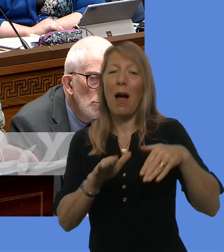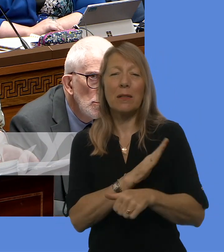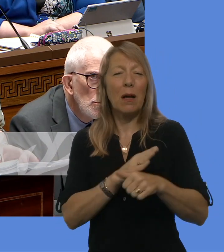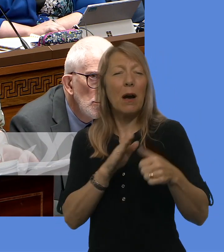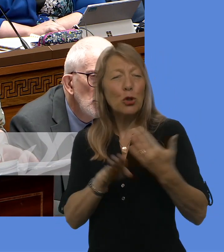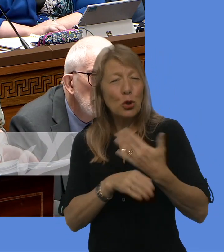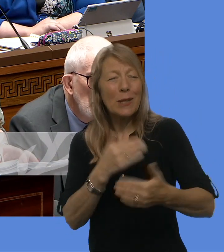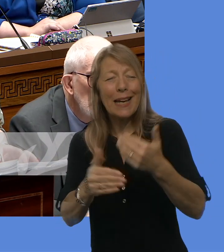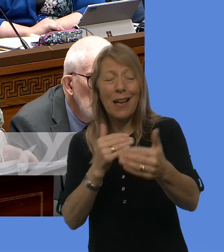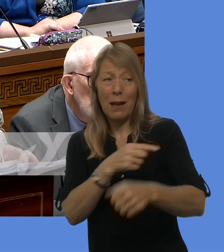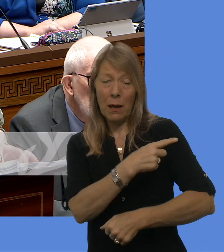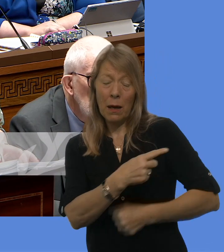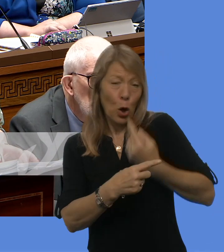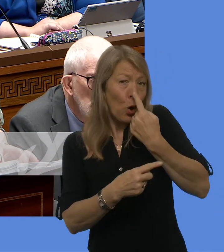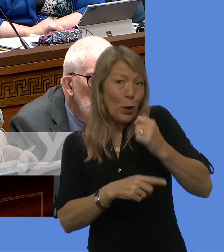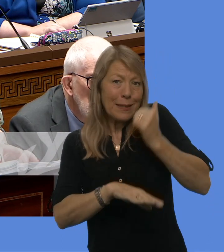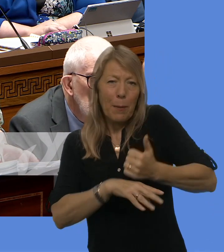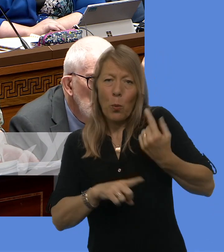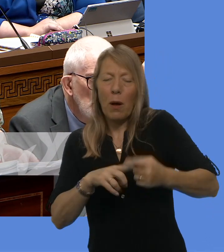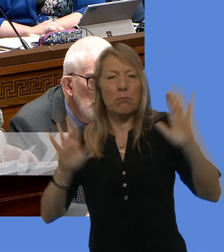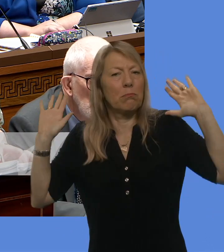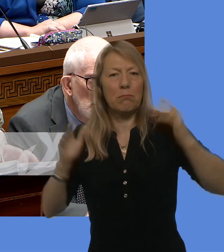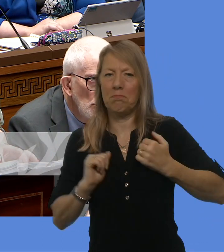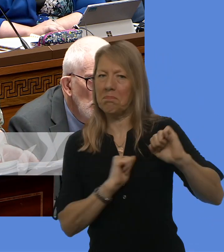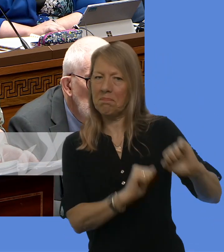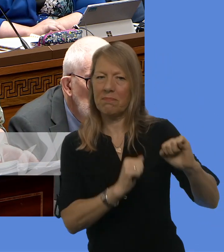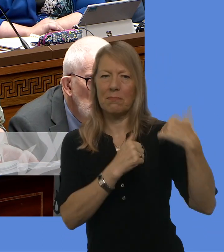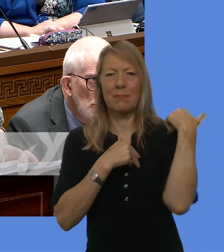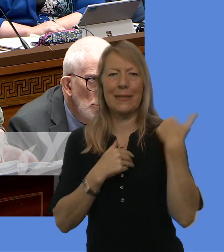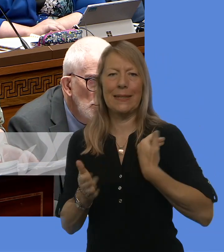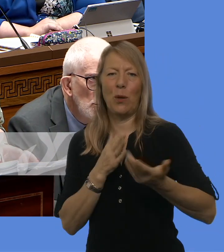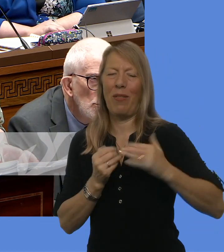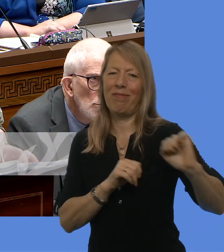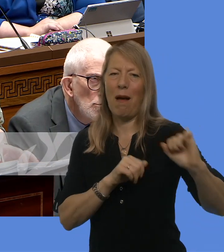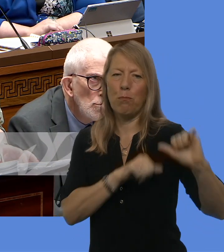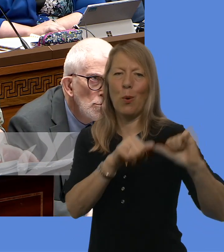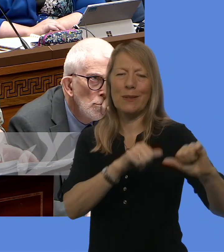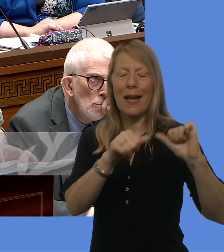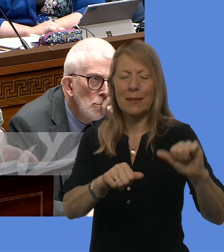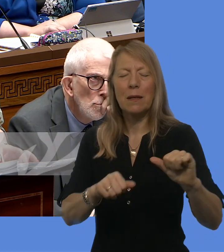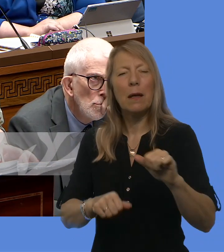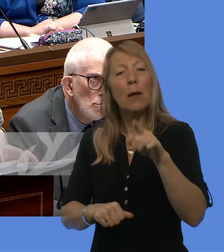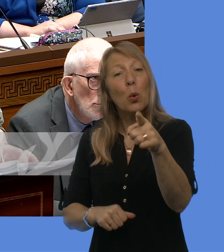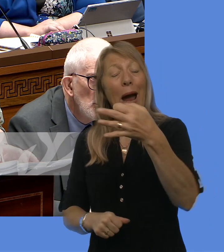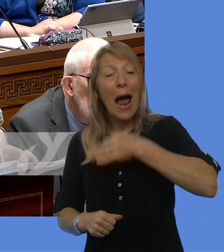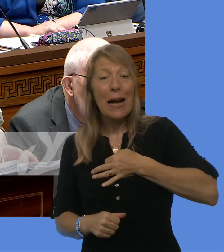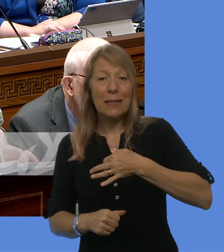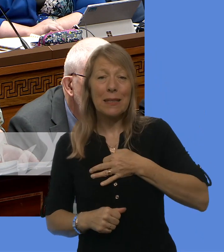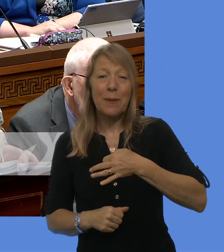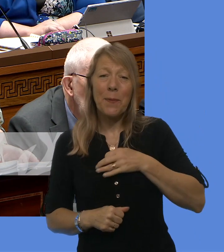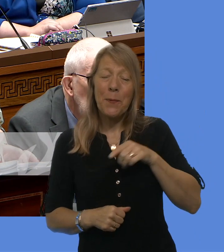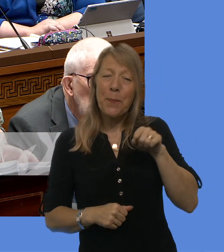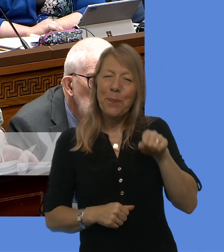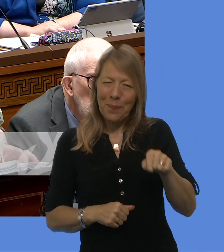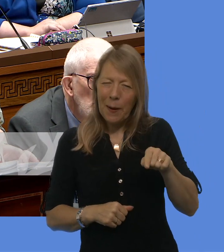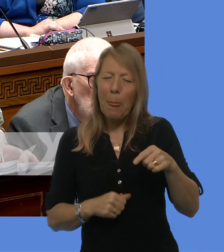direct the board how to implement that scheme or what resources to attach to it. The question that's been asked of me is whether or not I would relocate that injury on